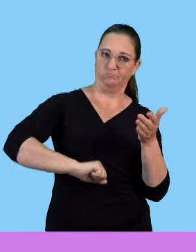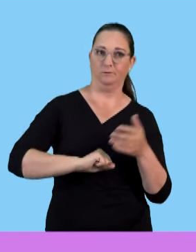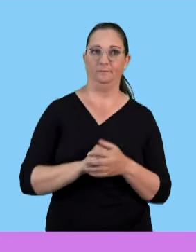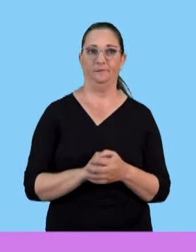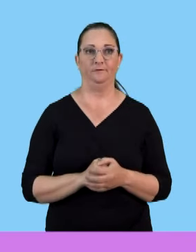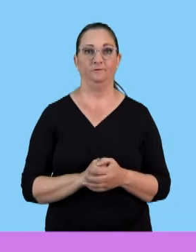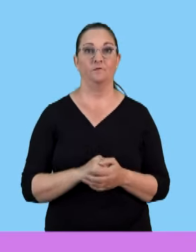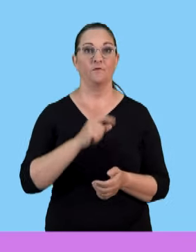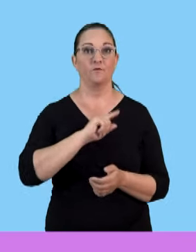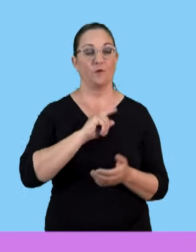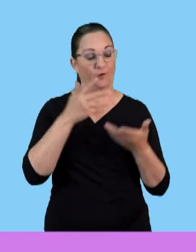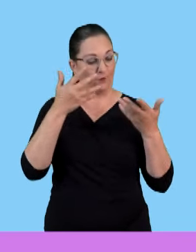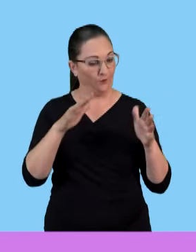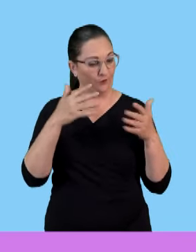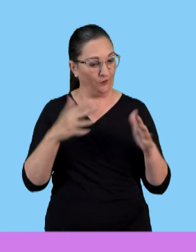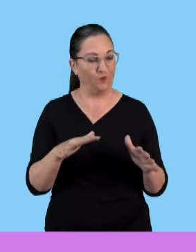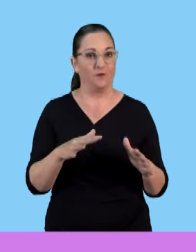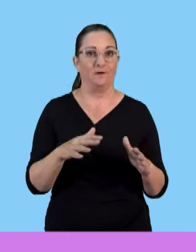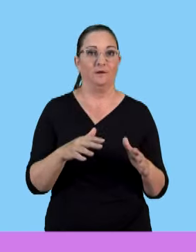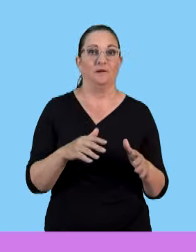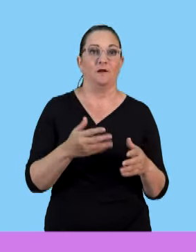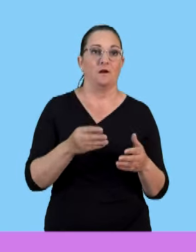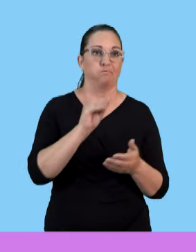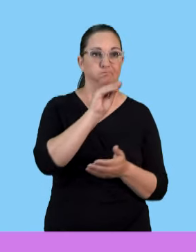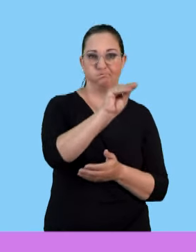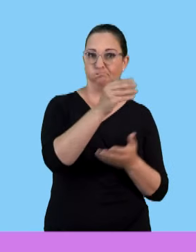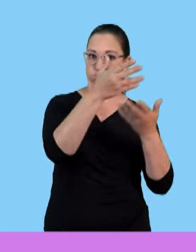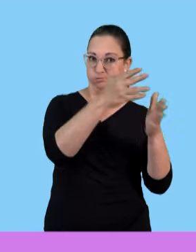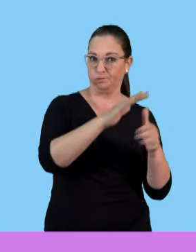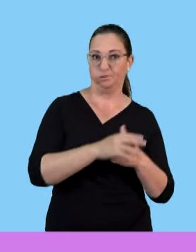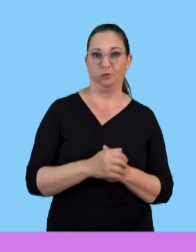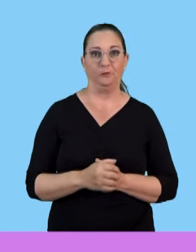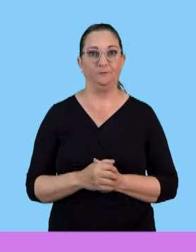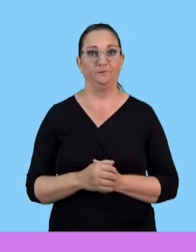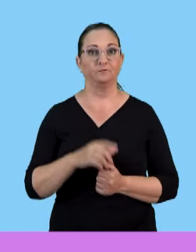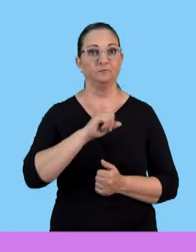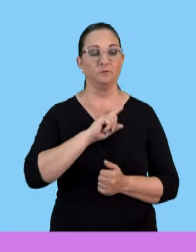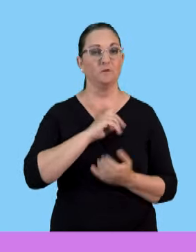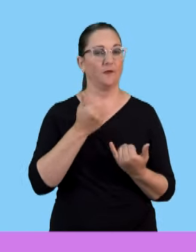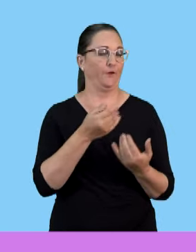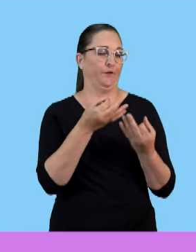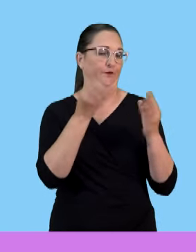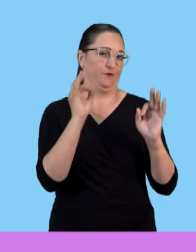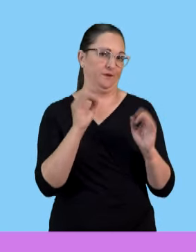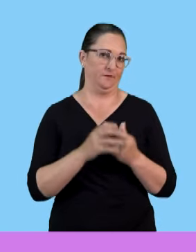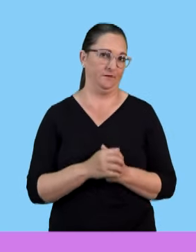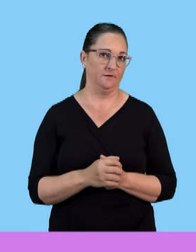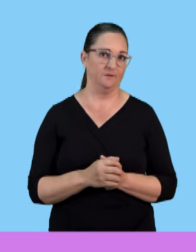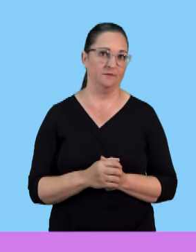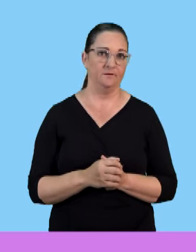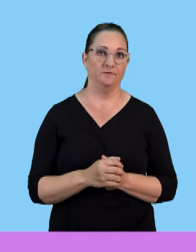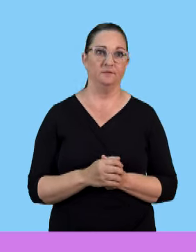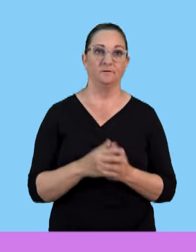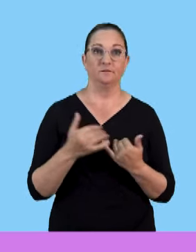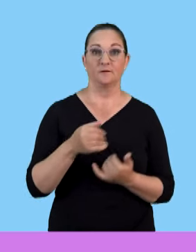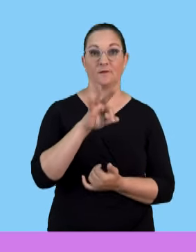from the 6 above, because we have already taken it out. Here it is, and they are saying it's for free.